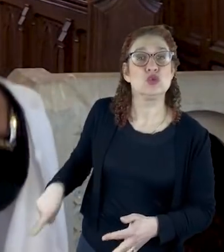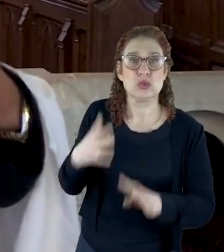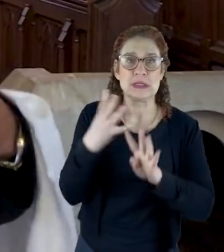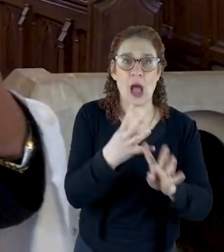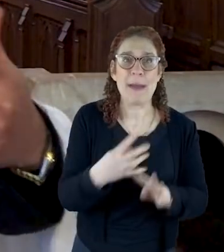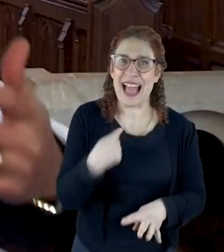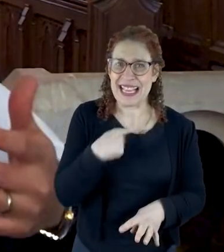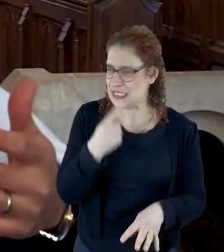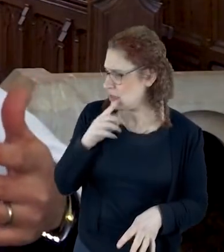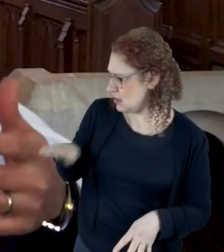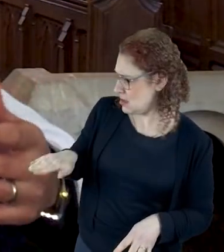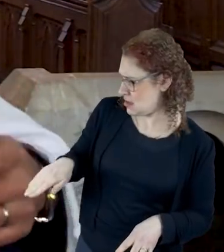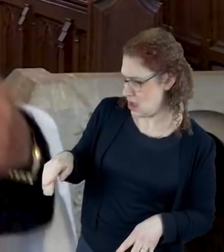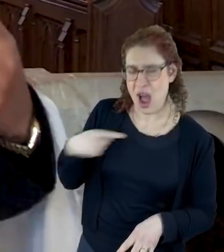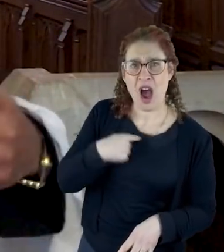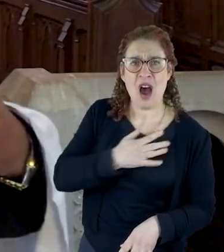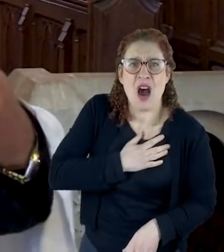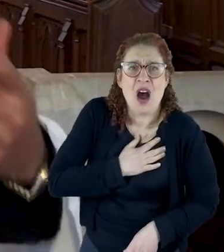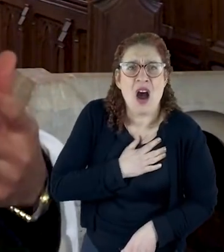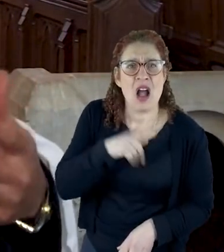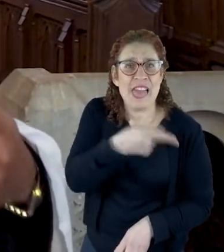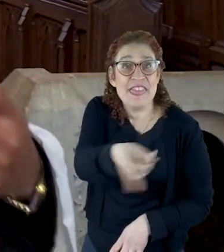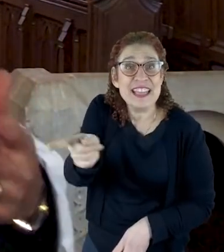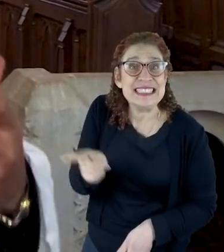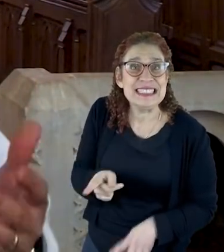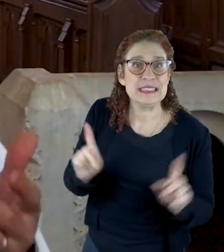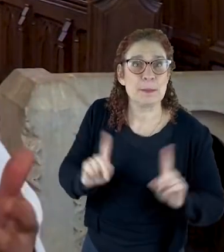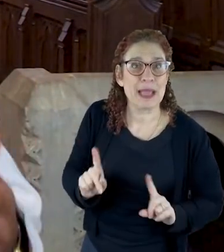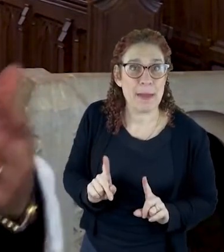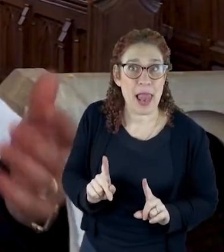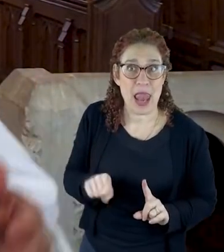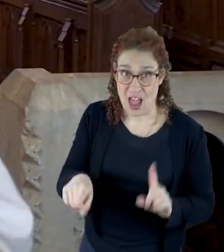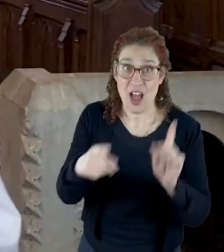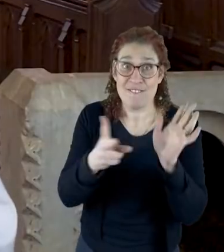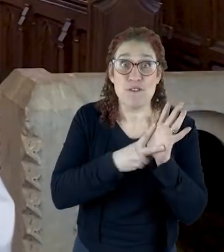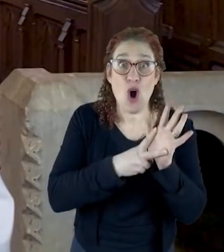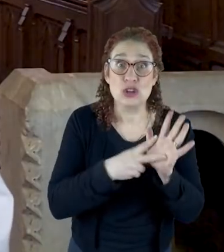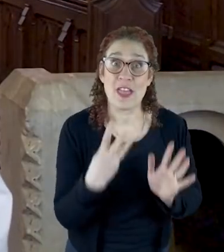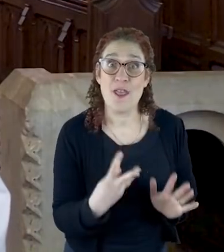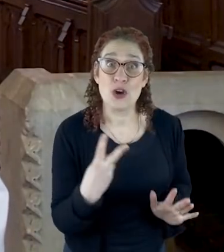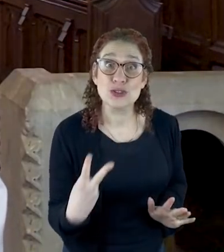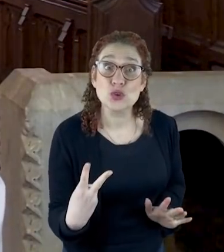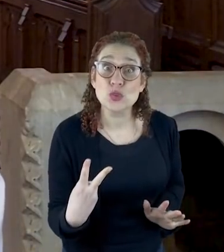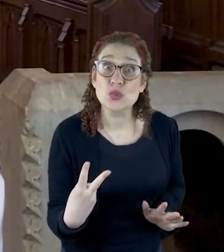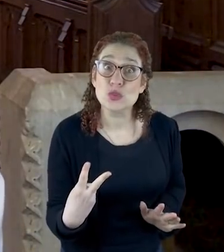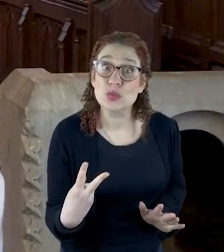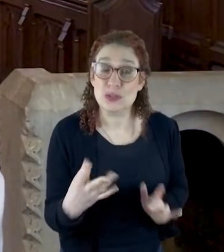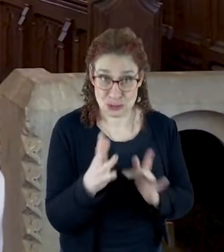himself and tells them, "I have compassion for these people." And that's in verse 32.